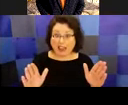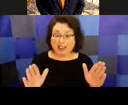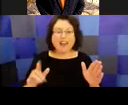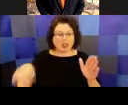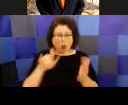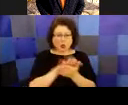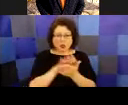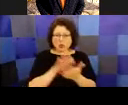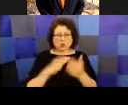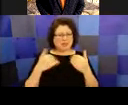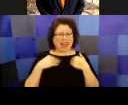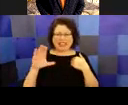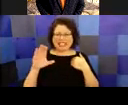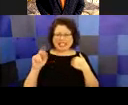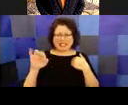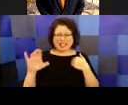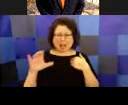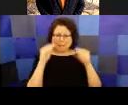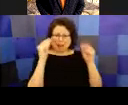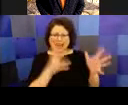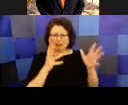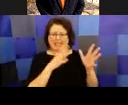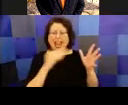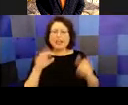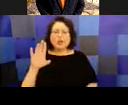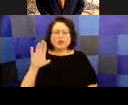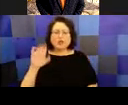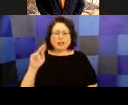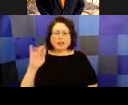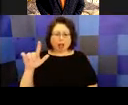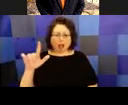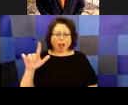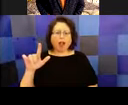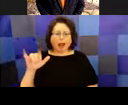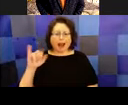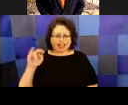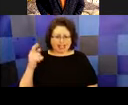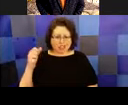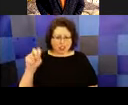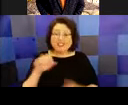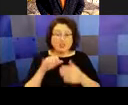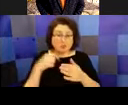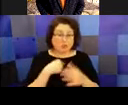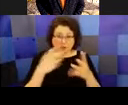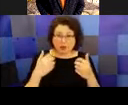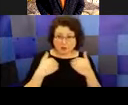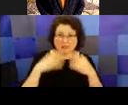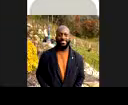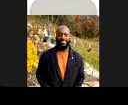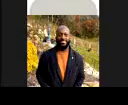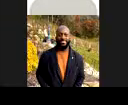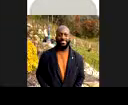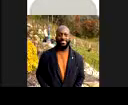civic abandonment and criminalization, a re-examination of traditions of educational dissent may